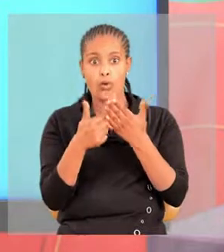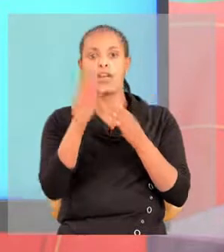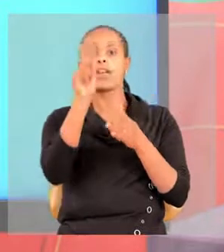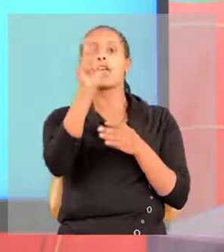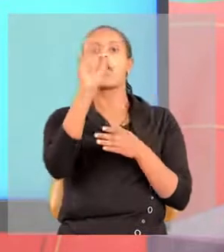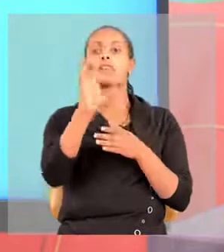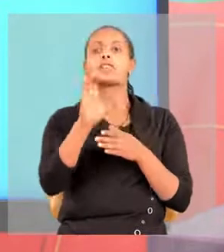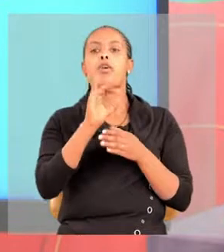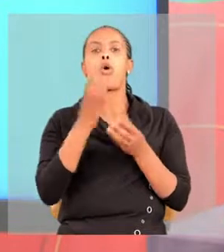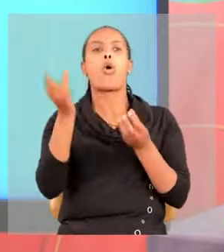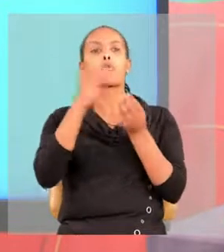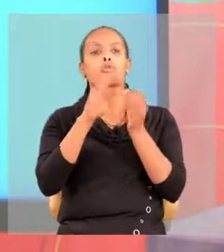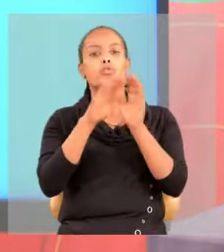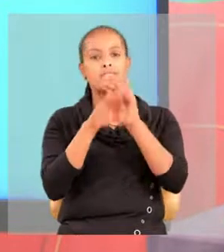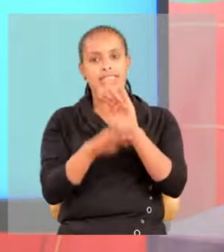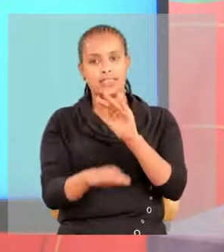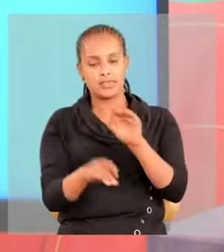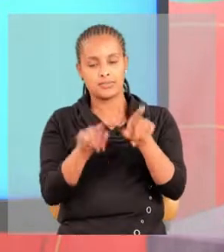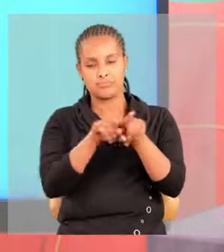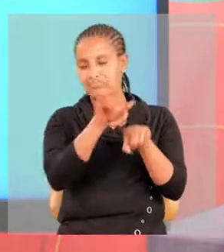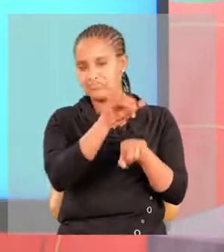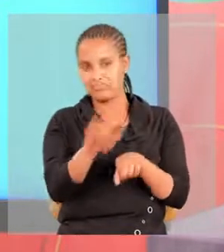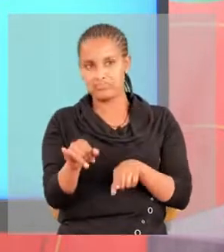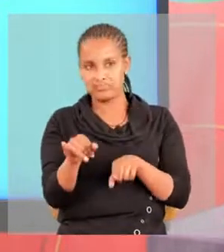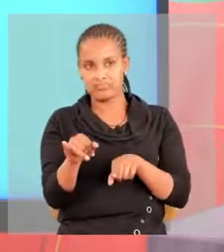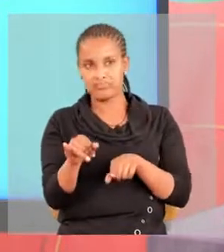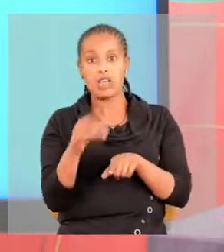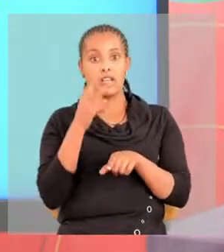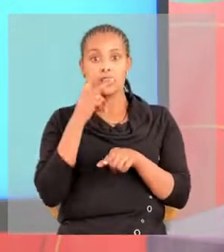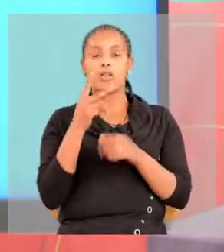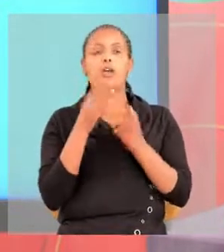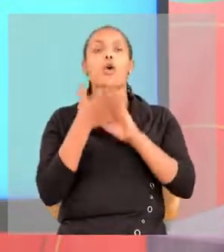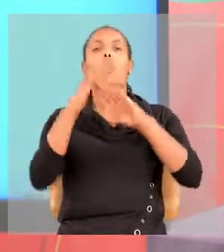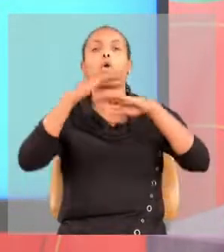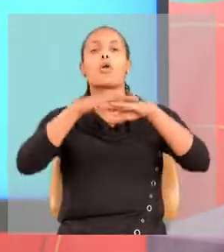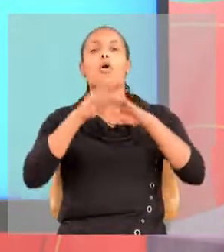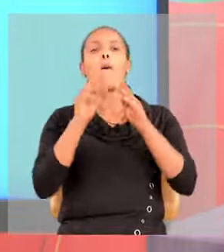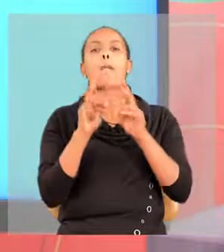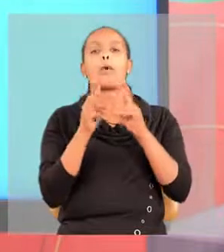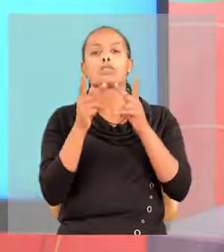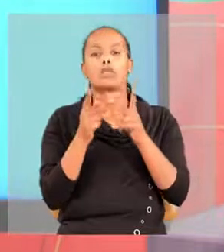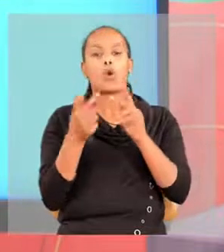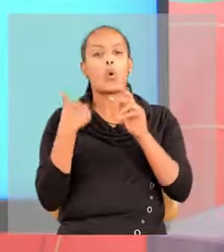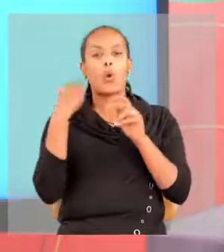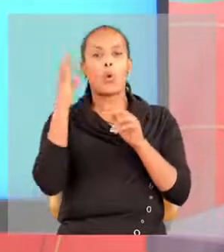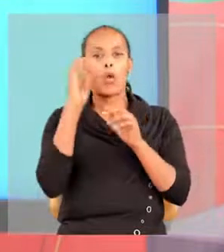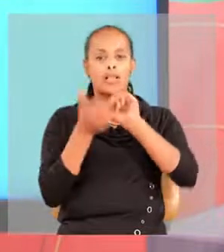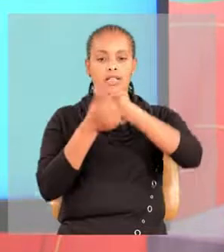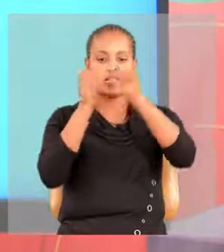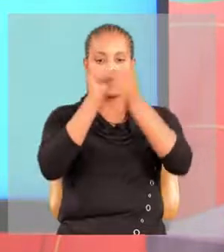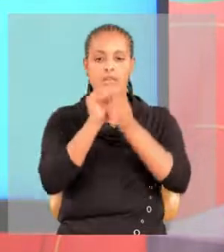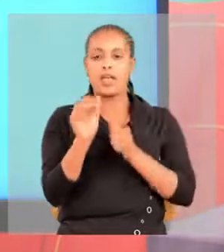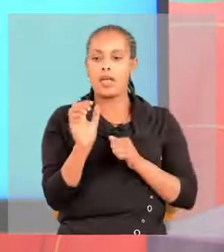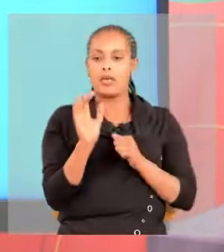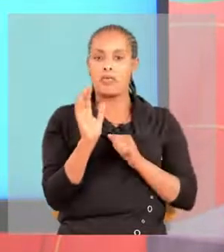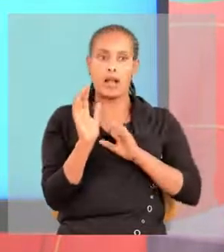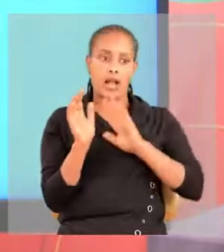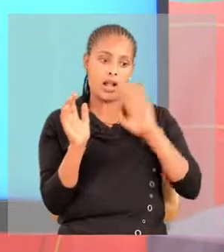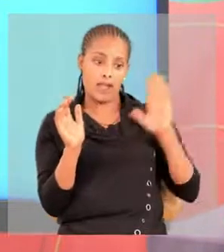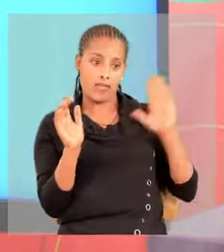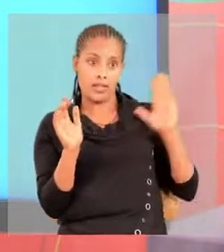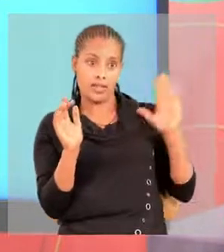Kc also decrease. You see? Equilibrium position will shift to the left as